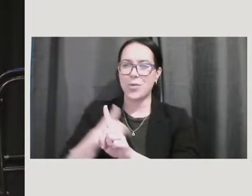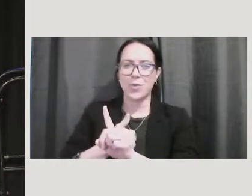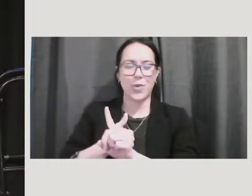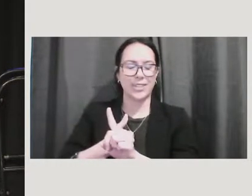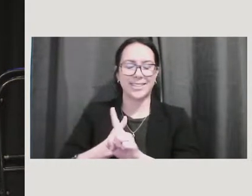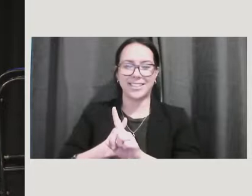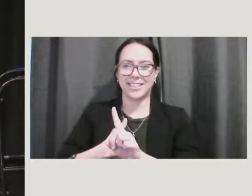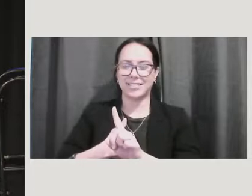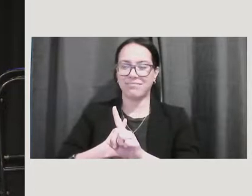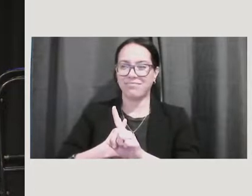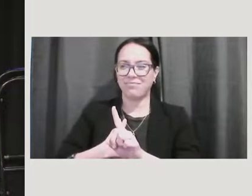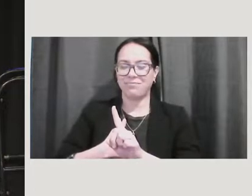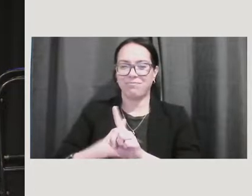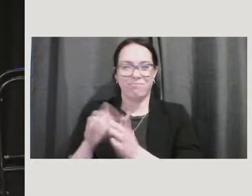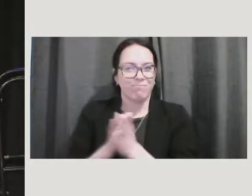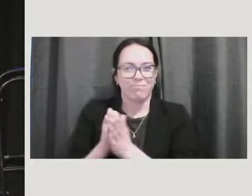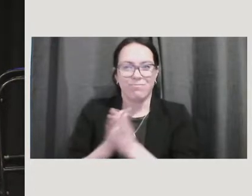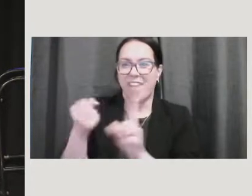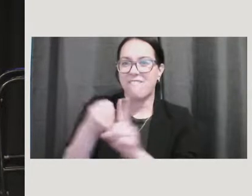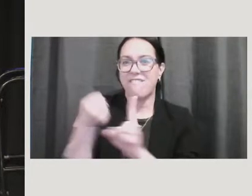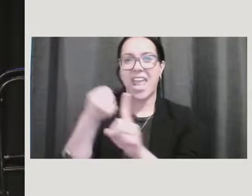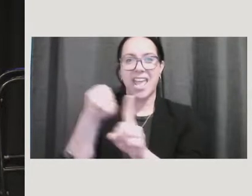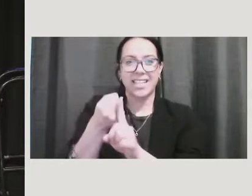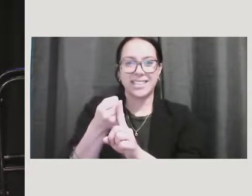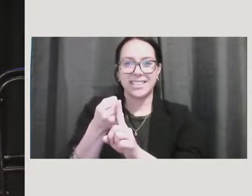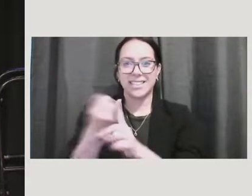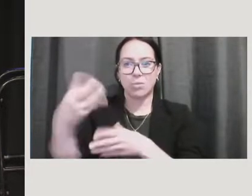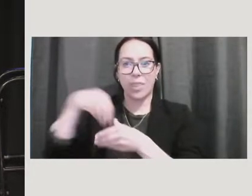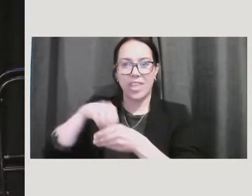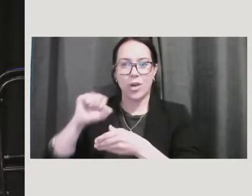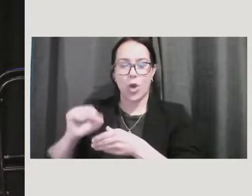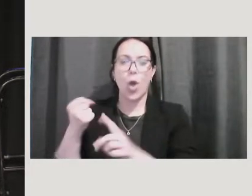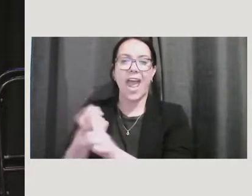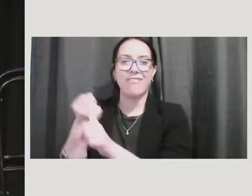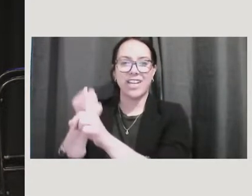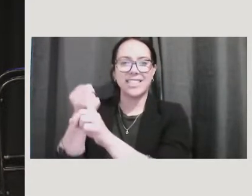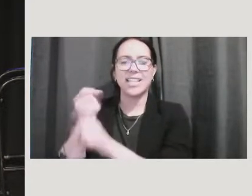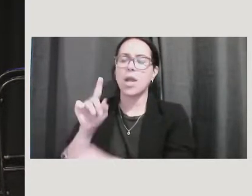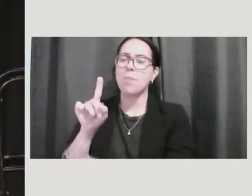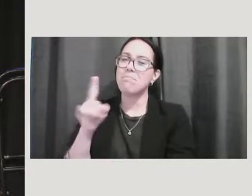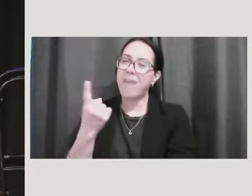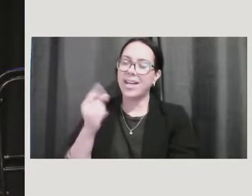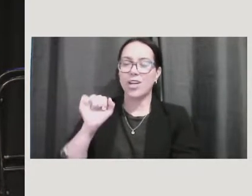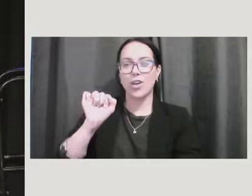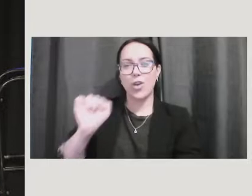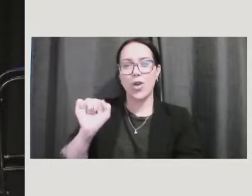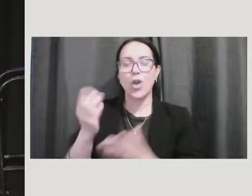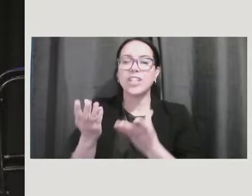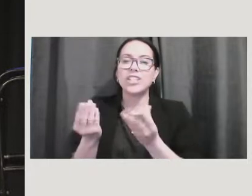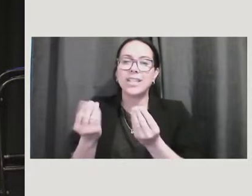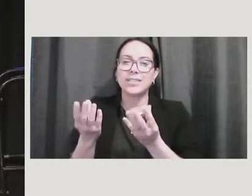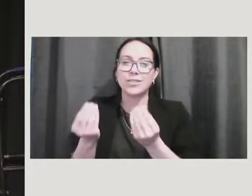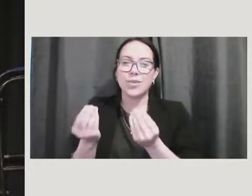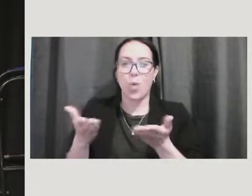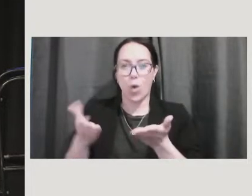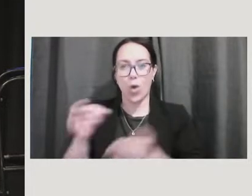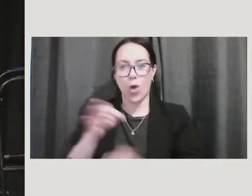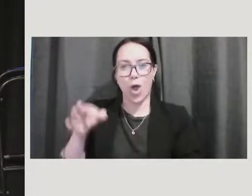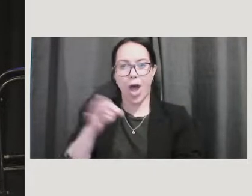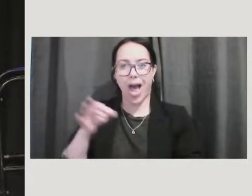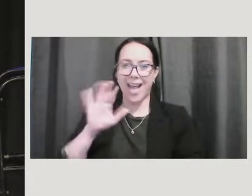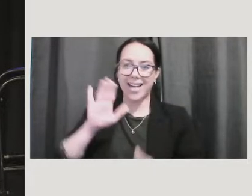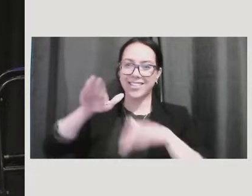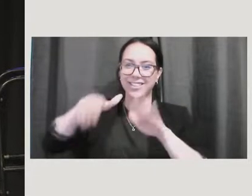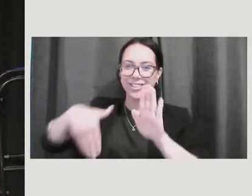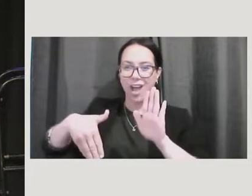her um advocacy but in her very gentle Charming cook Island Way so